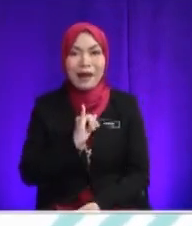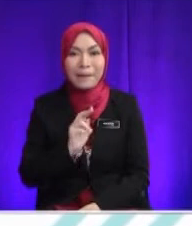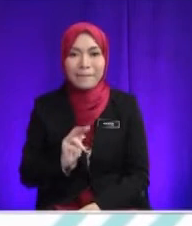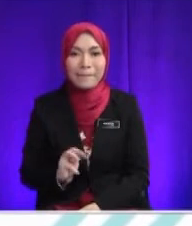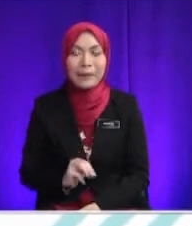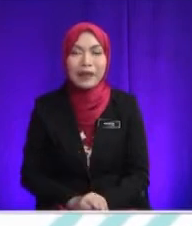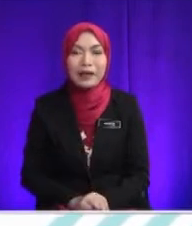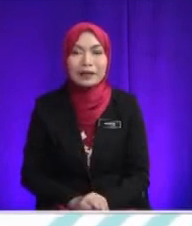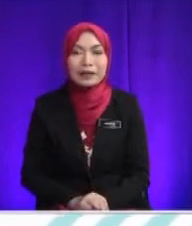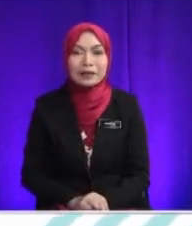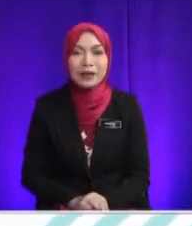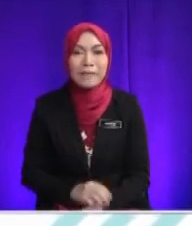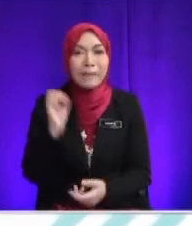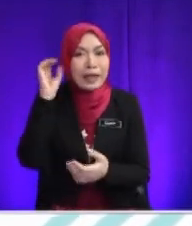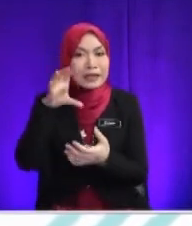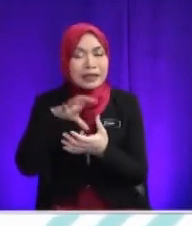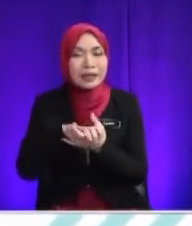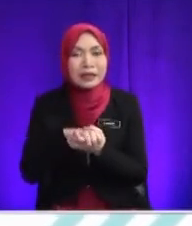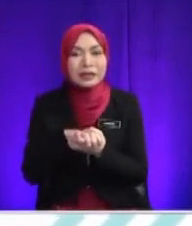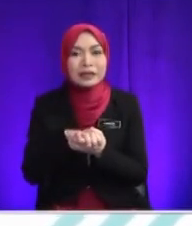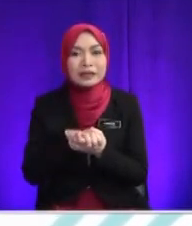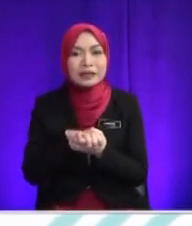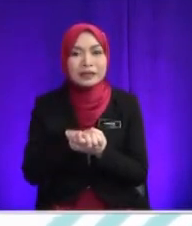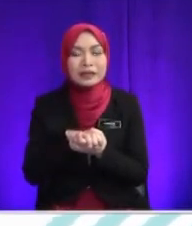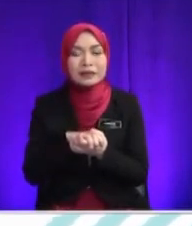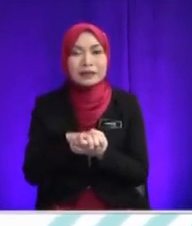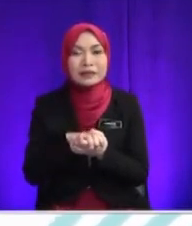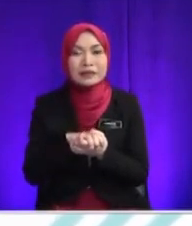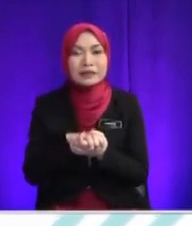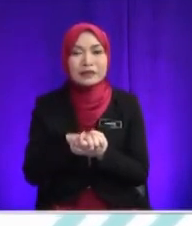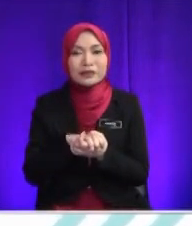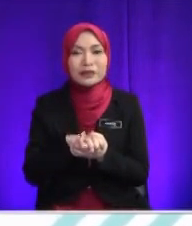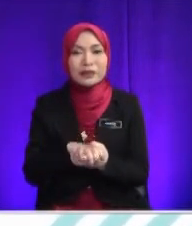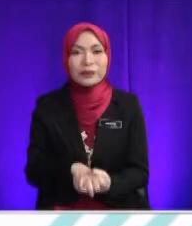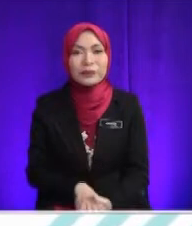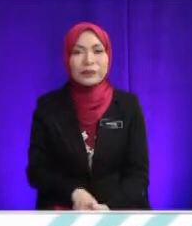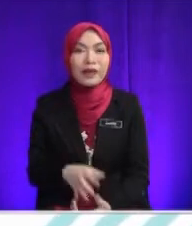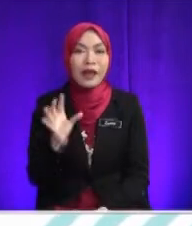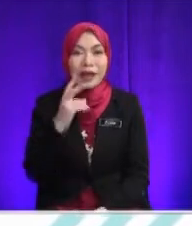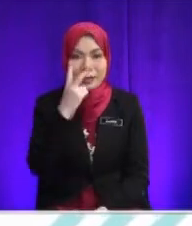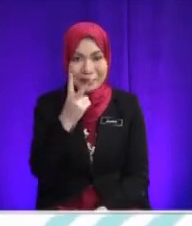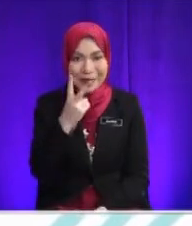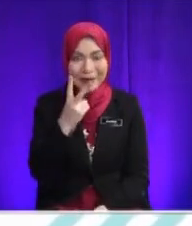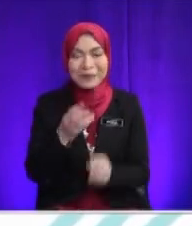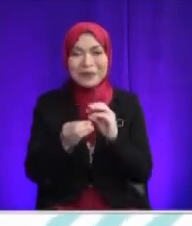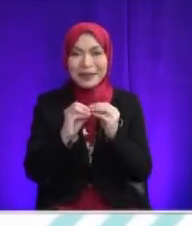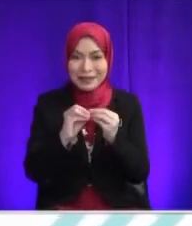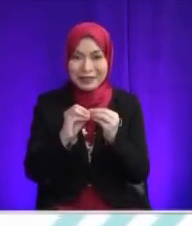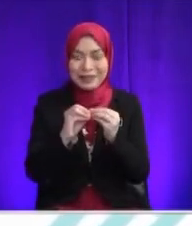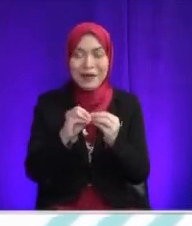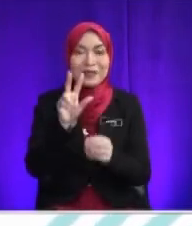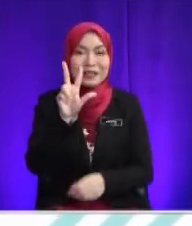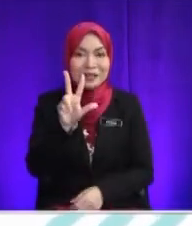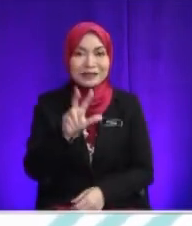still at school. Well done, Shikin. Thank you. Now, let's proceed to question number 3. So for question number 3, we